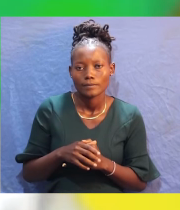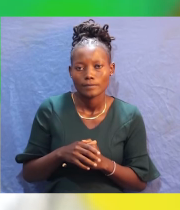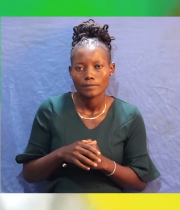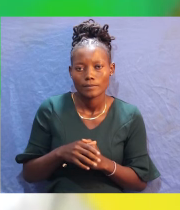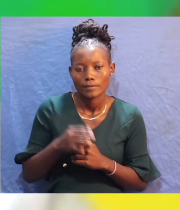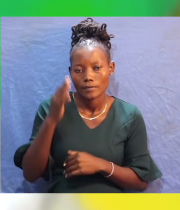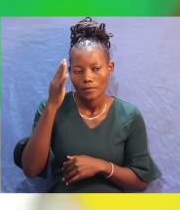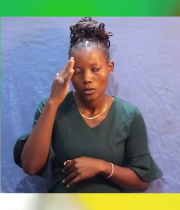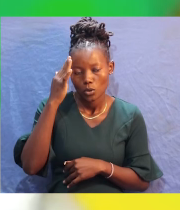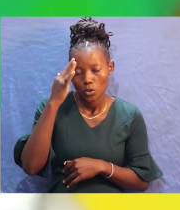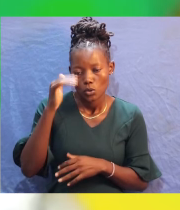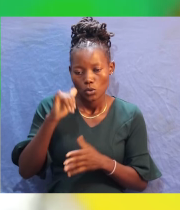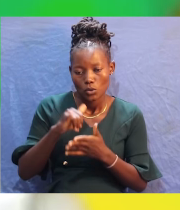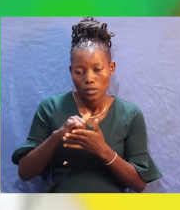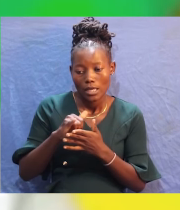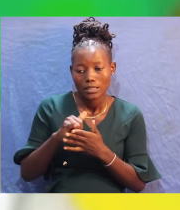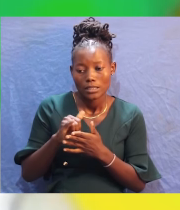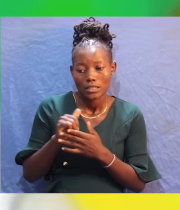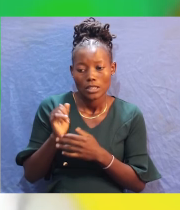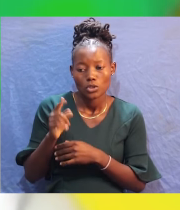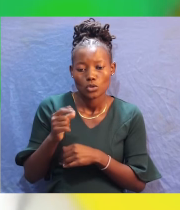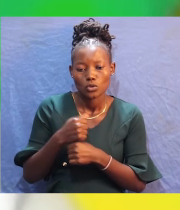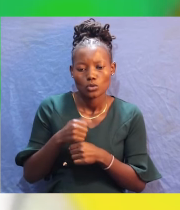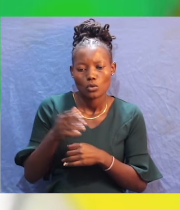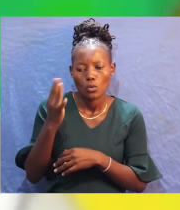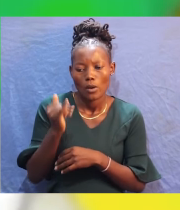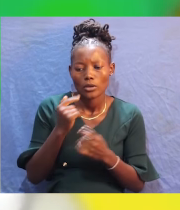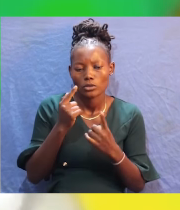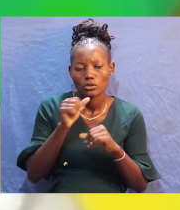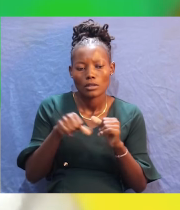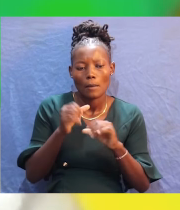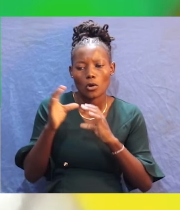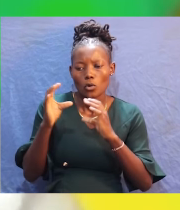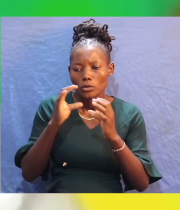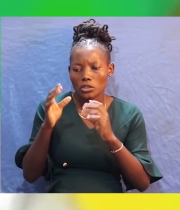know that they should do it. Because like you mentioned about communication, teamwork,